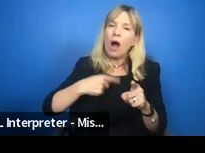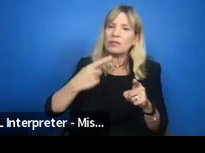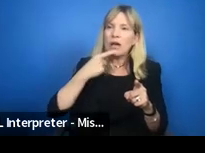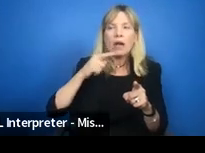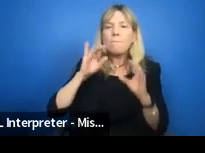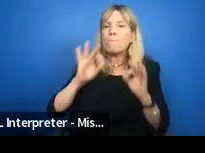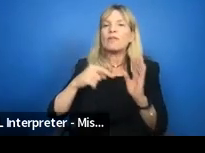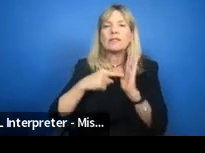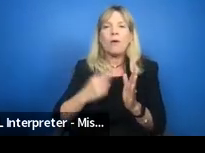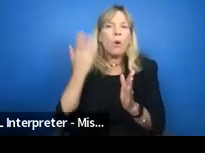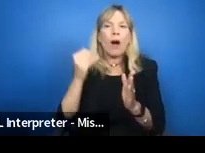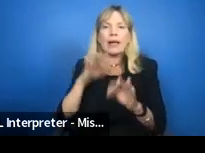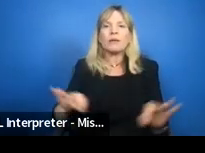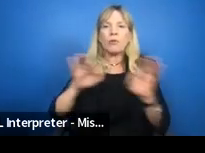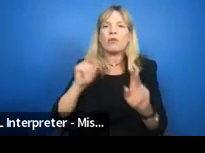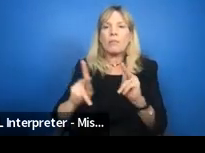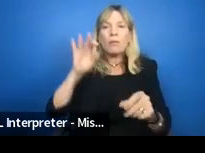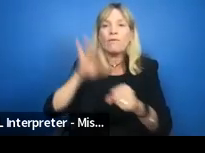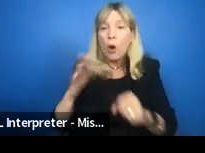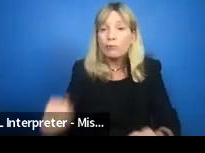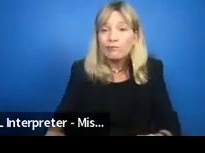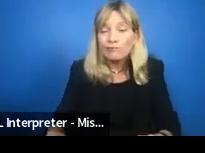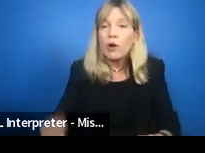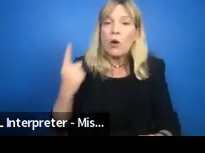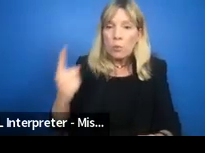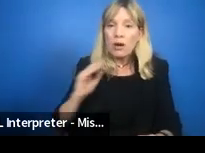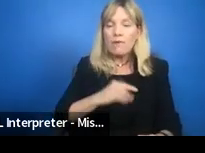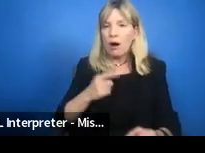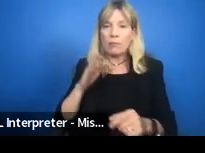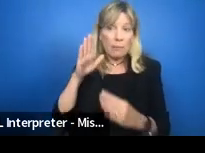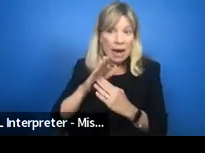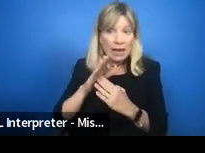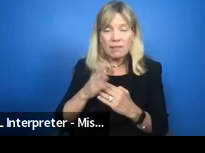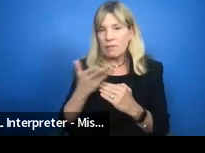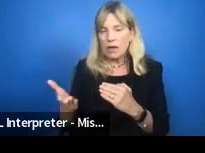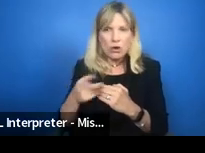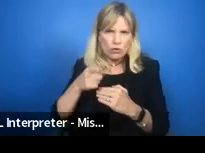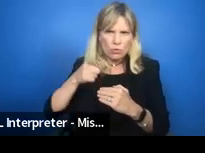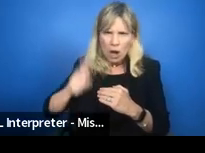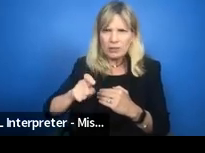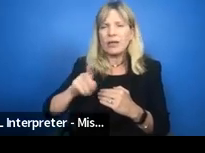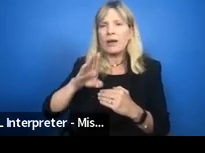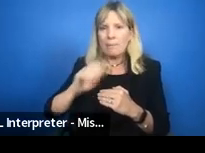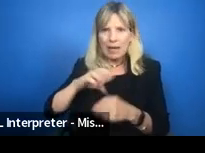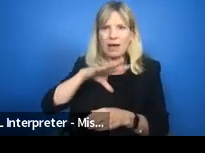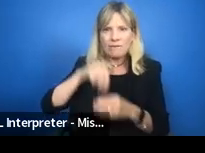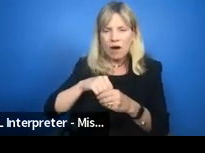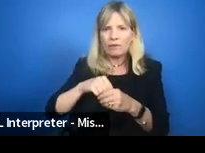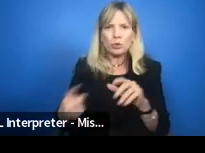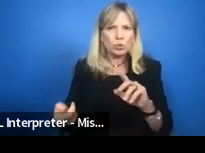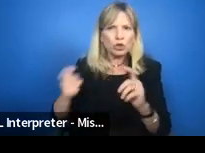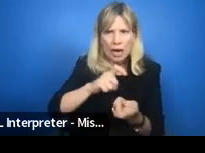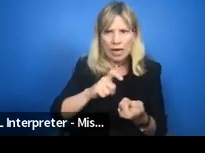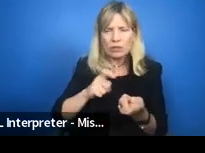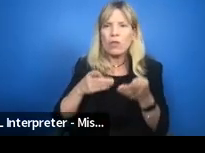perfect example of why it's important that people vote. One of our main things is you have to be involved to change